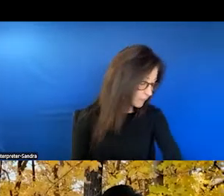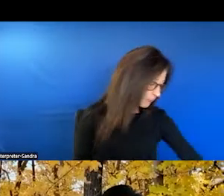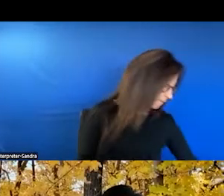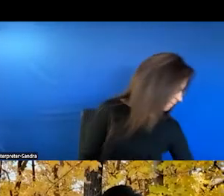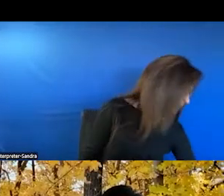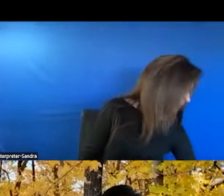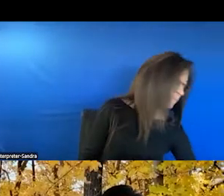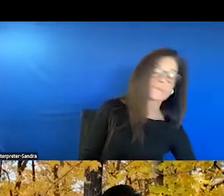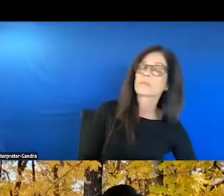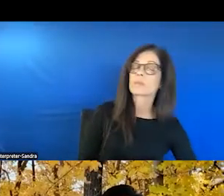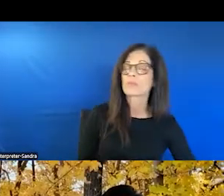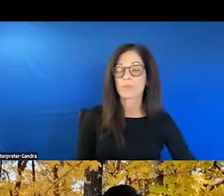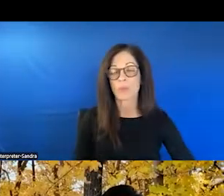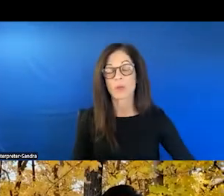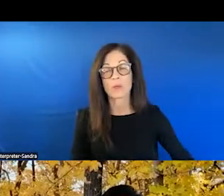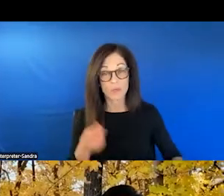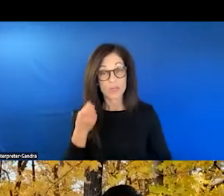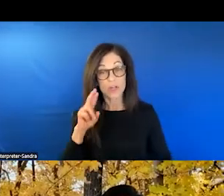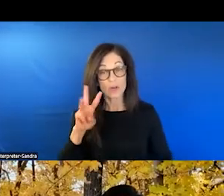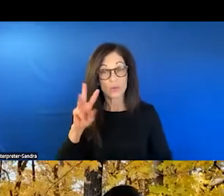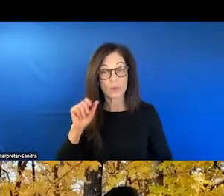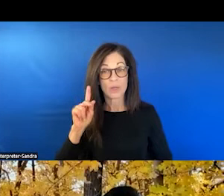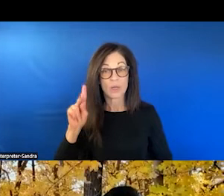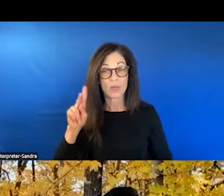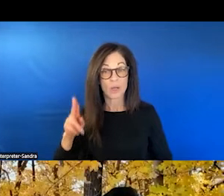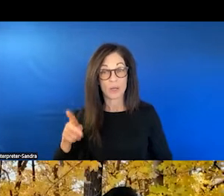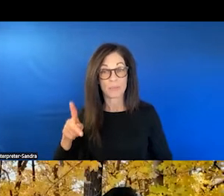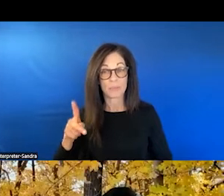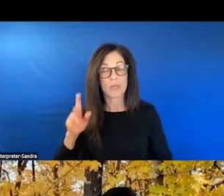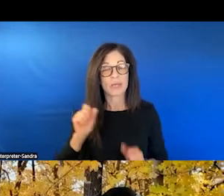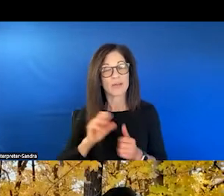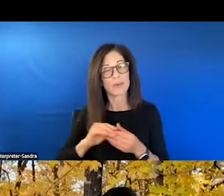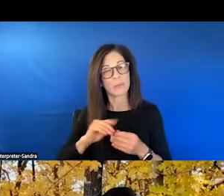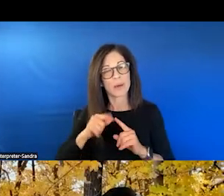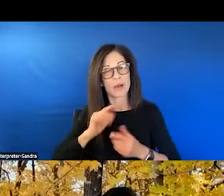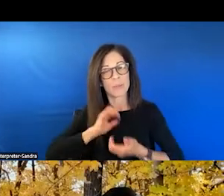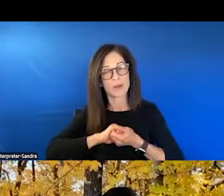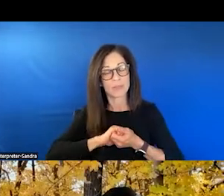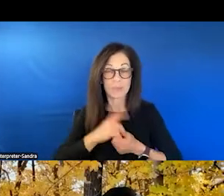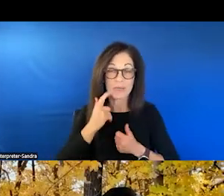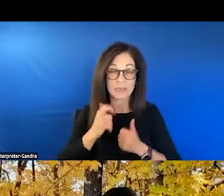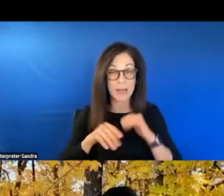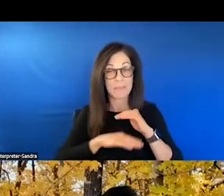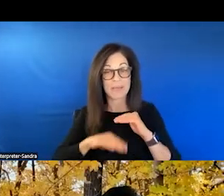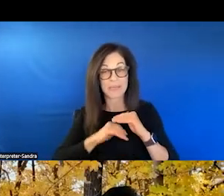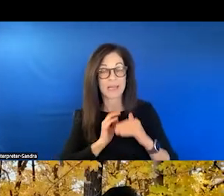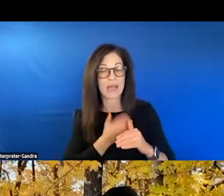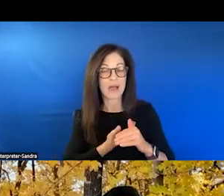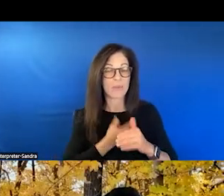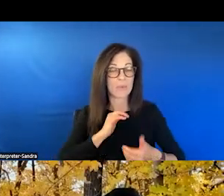So, Dr. Walkup, can you speak a little bit about the partnership? But so essentially, our partnership has been with Lurie Children's for